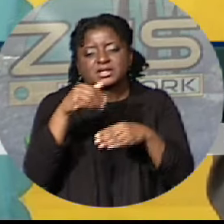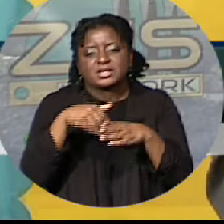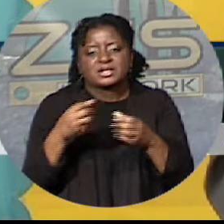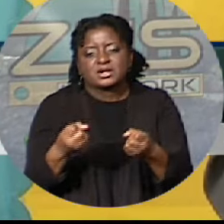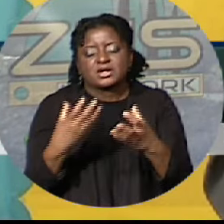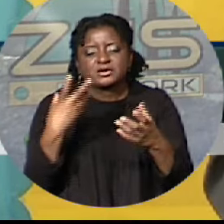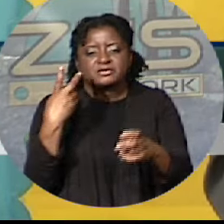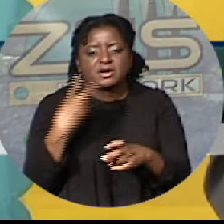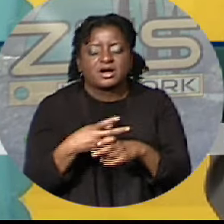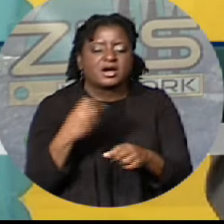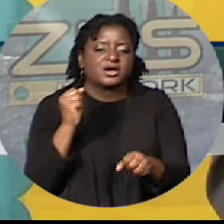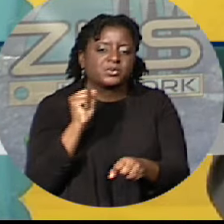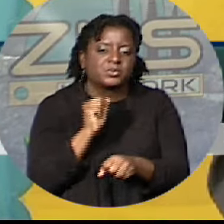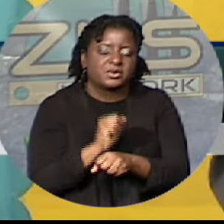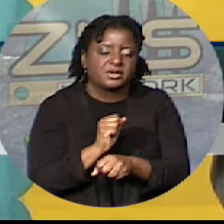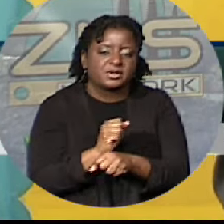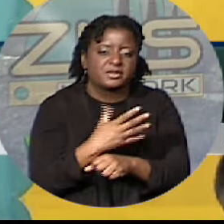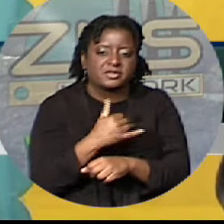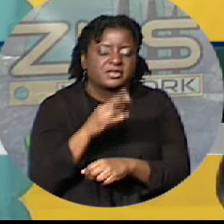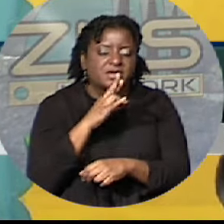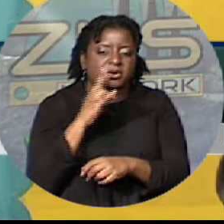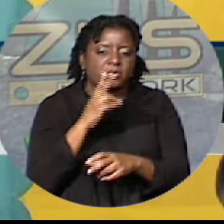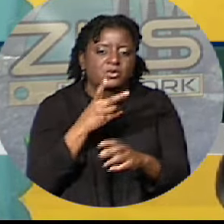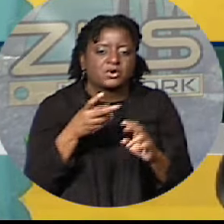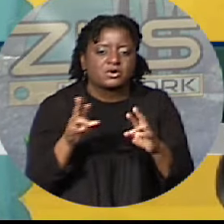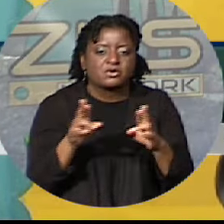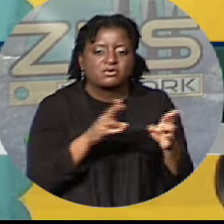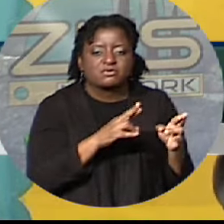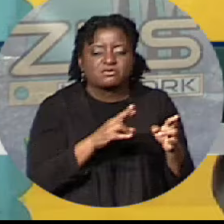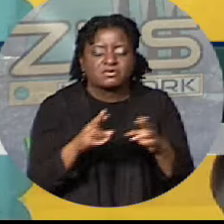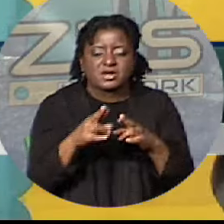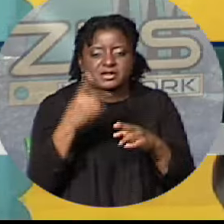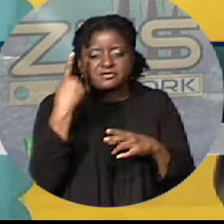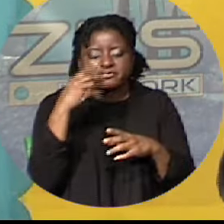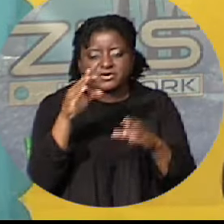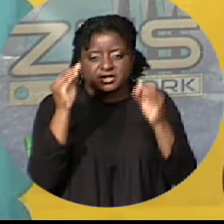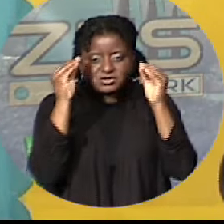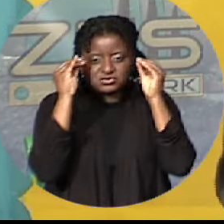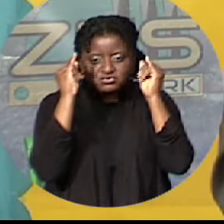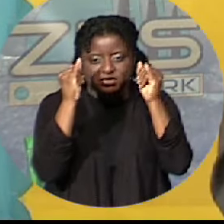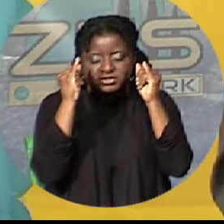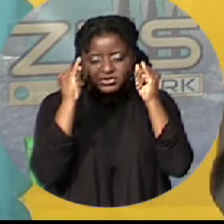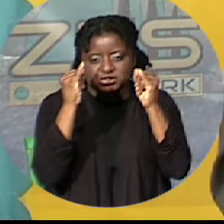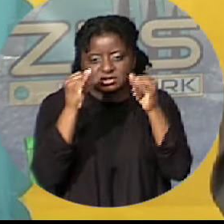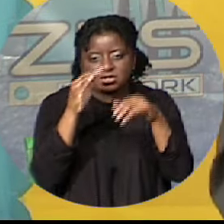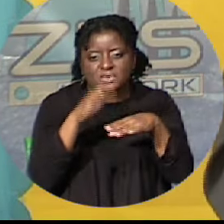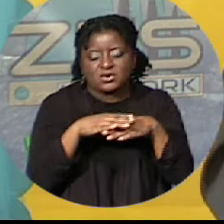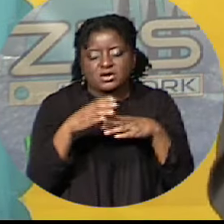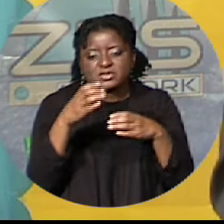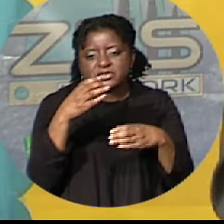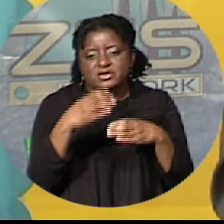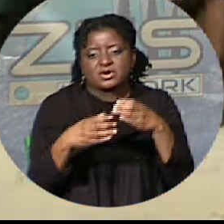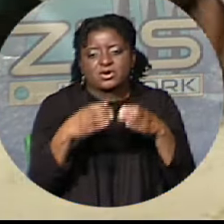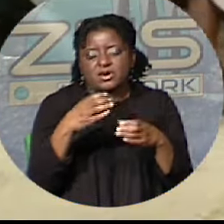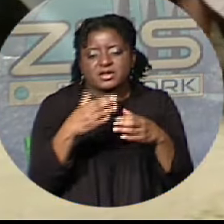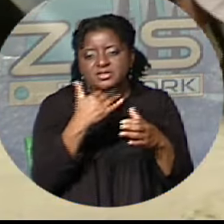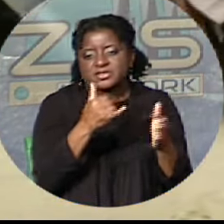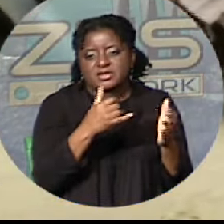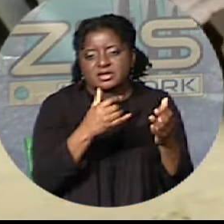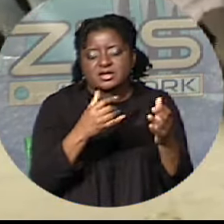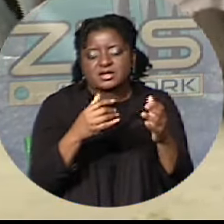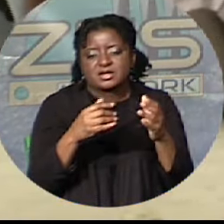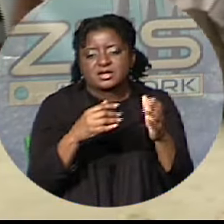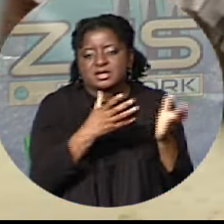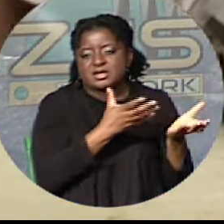work. They were ready for instructions, and while on the court, they carry out instructions. When you